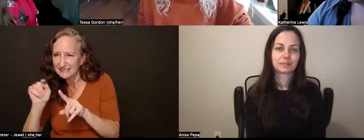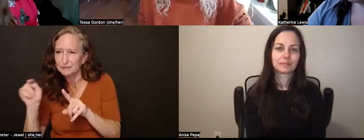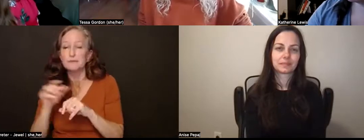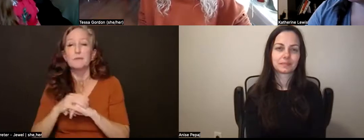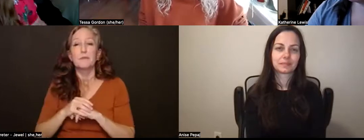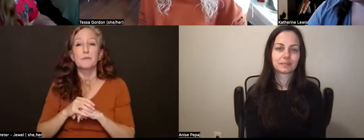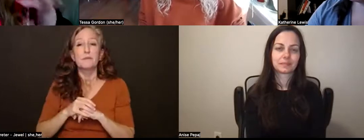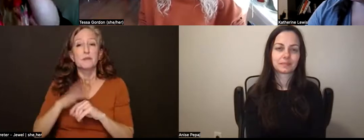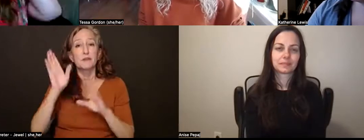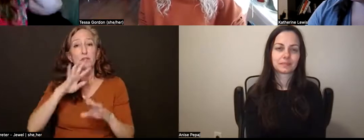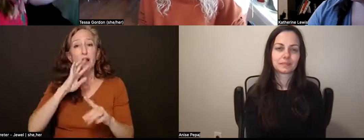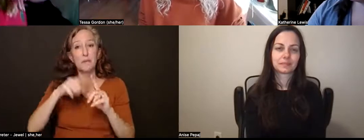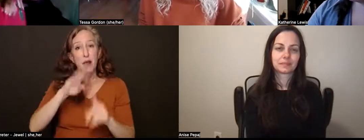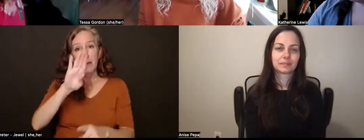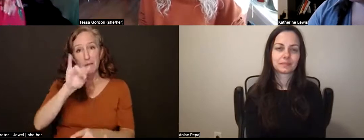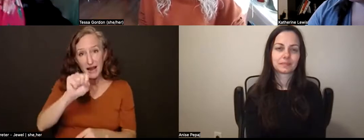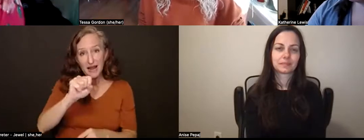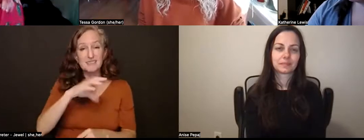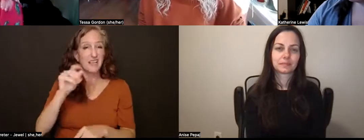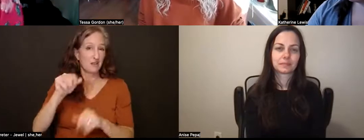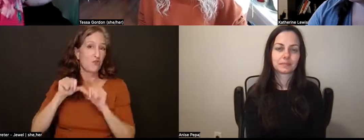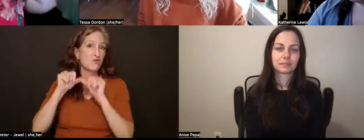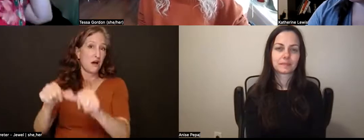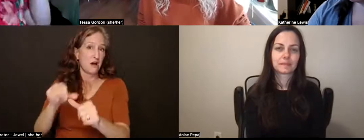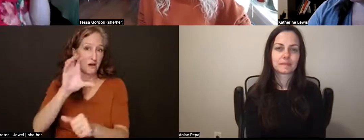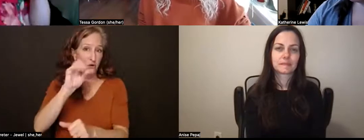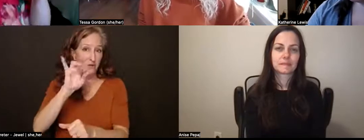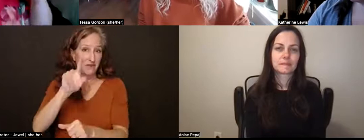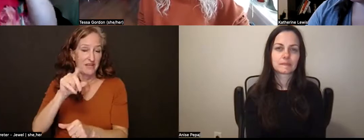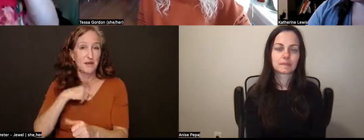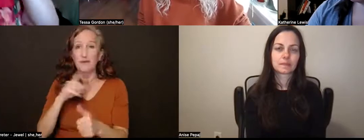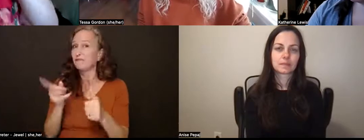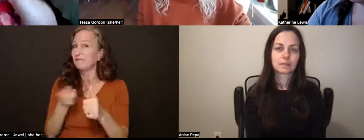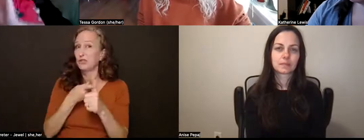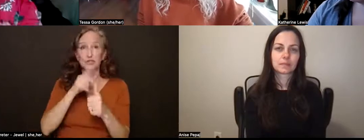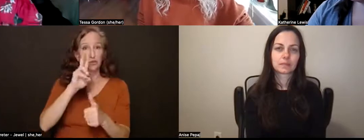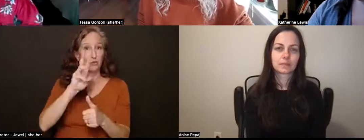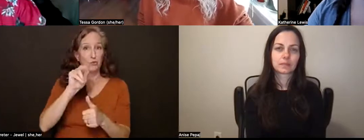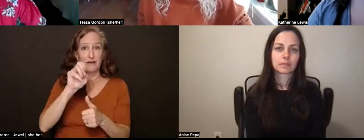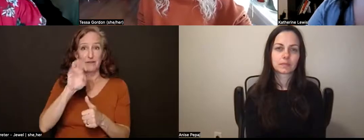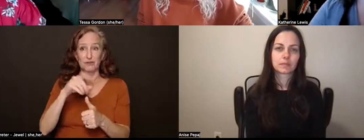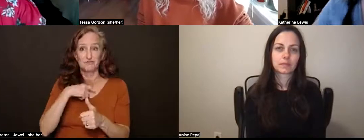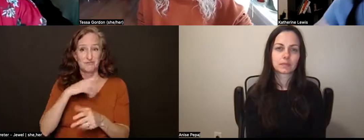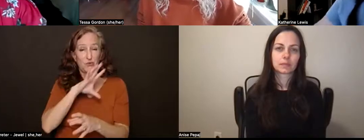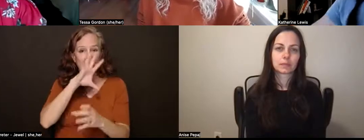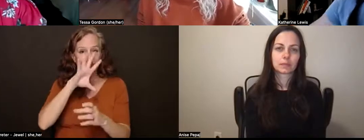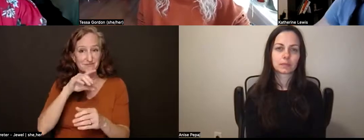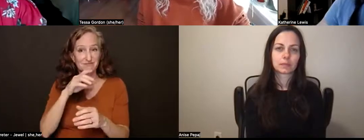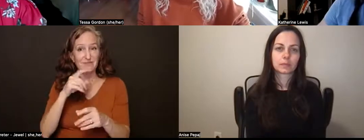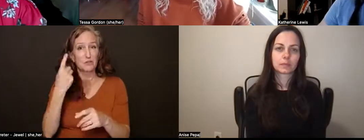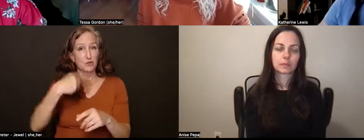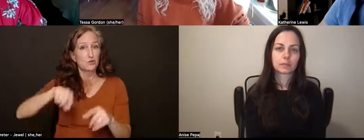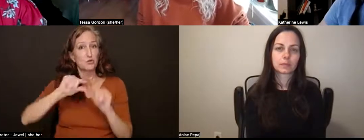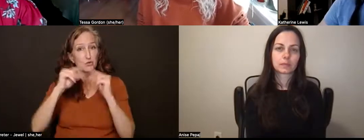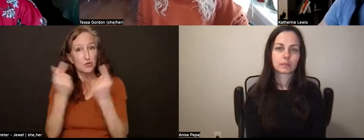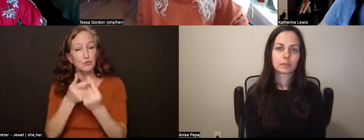the long COVID space in which I find myself as a first waiver, meaning I was one of the first. There's a group of us who